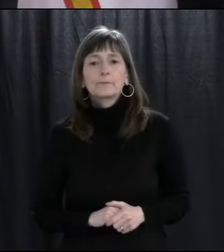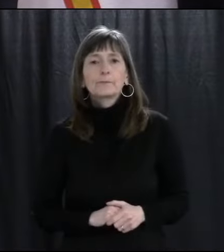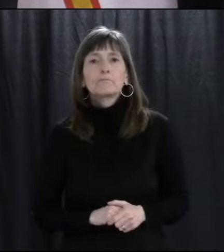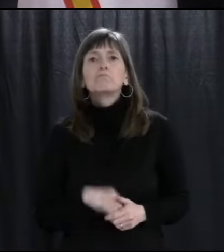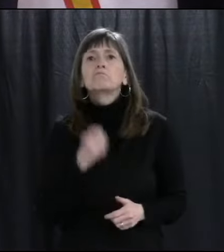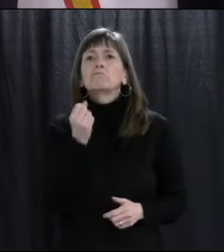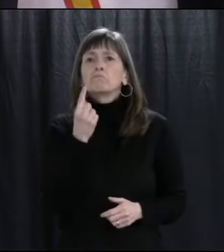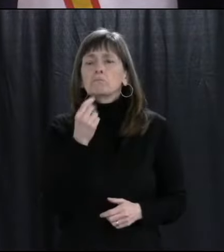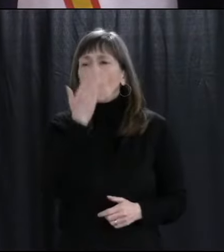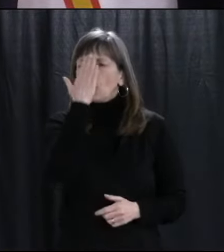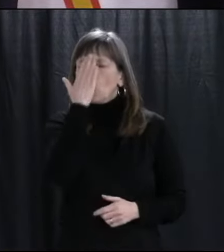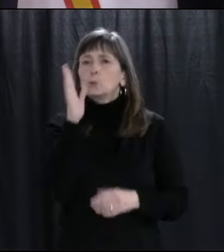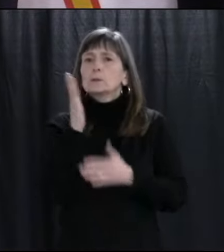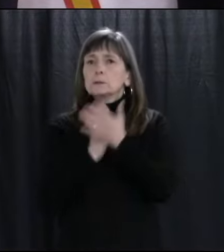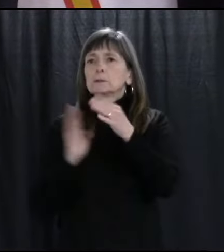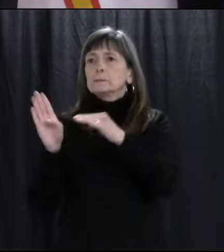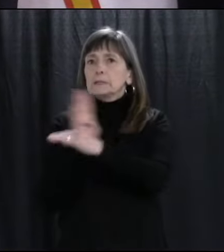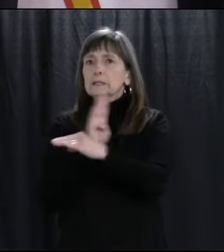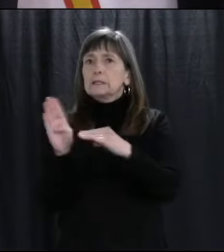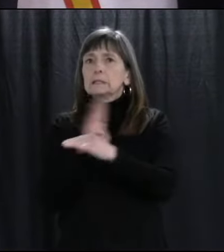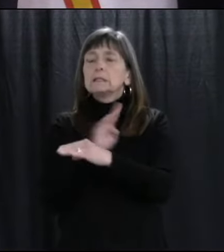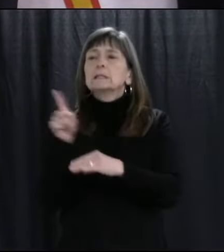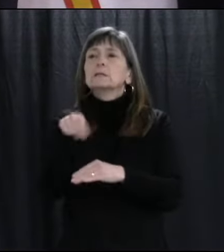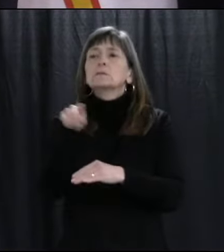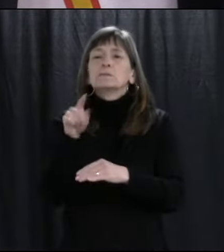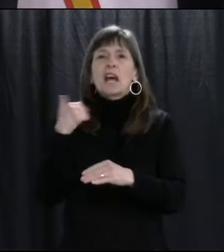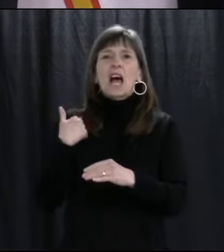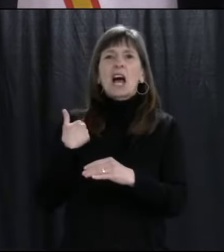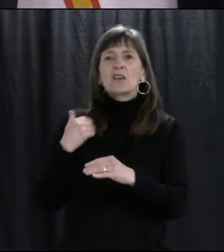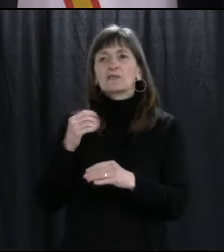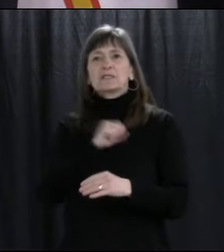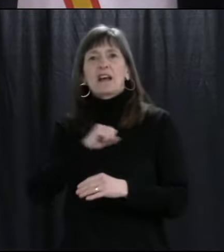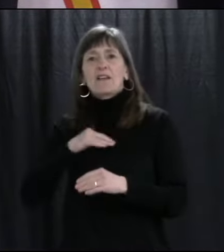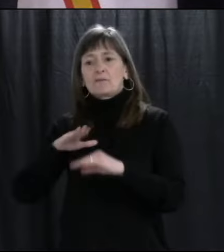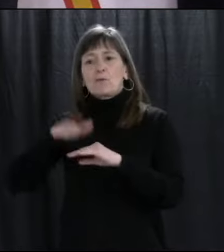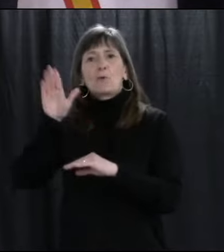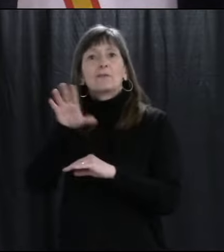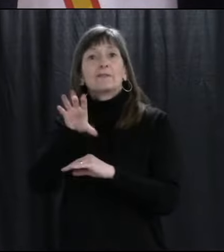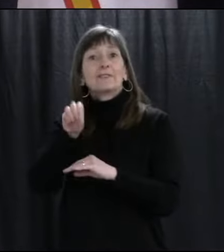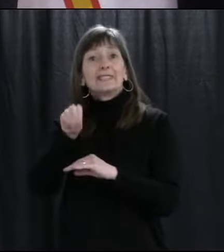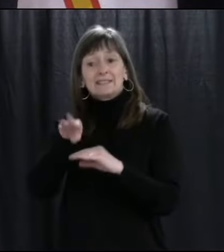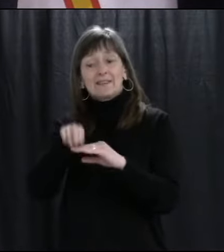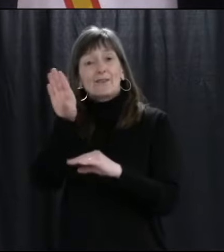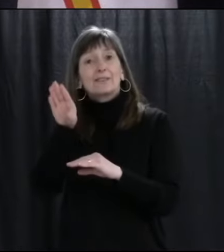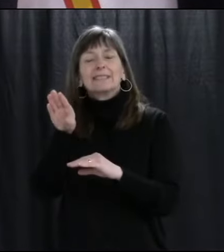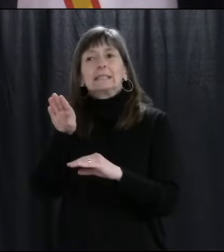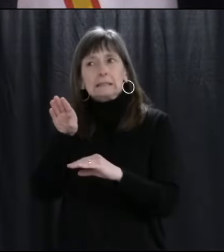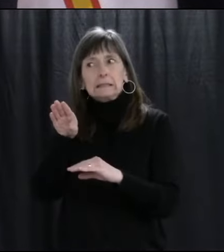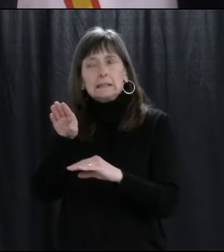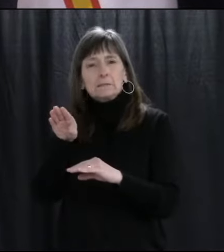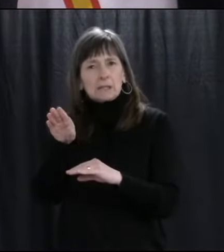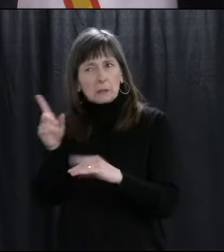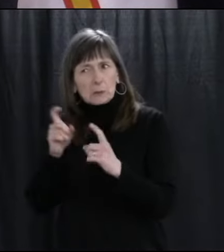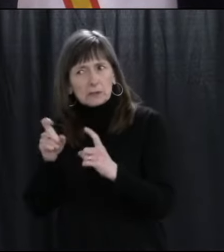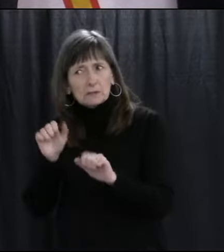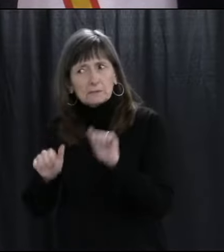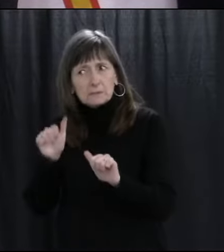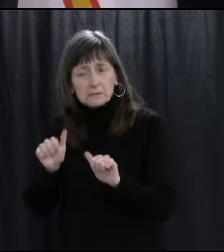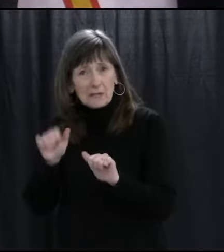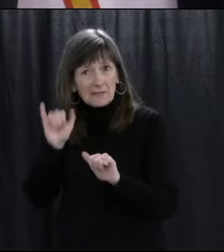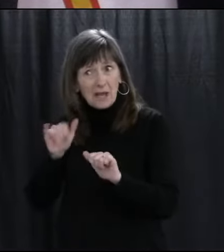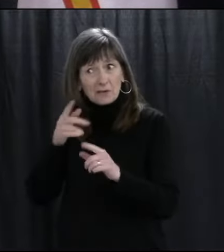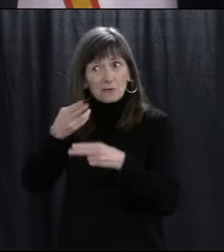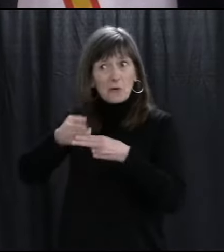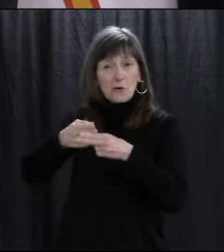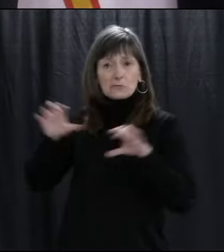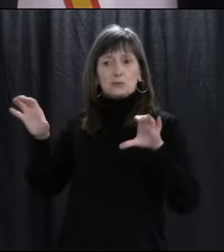have arisen from businesses that employ more than 50 people, specifically whether these businesses are being considered as mass